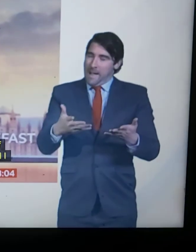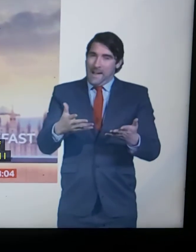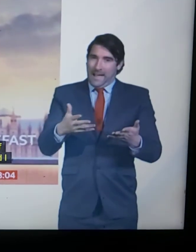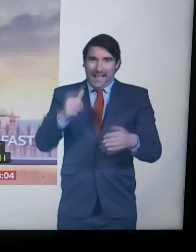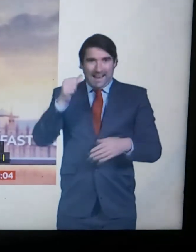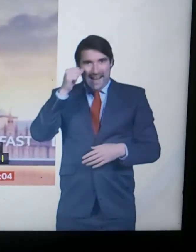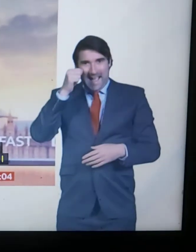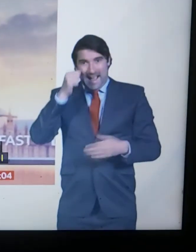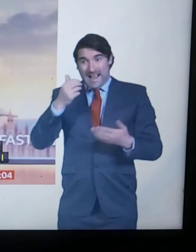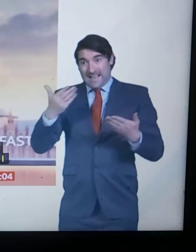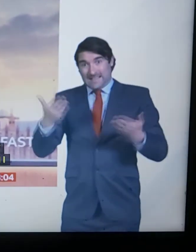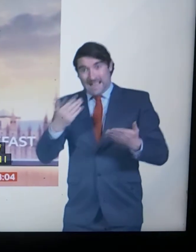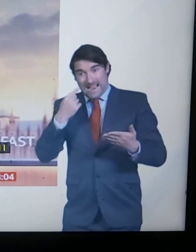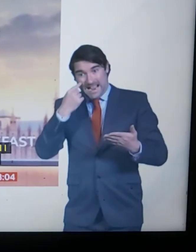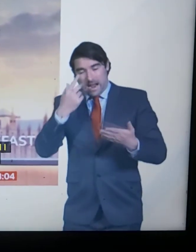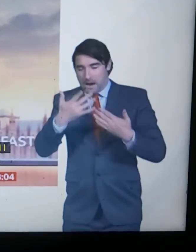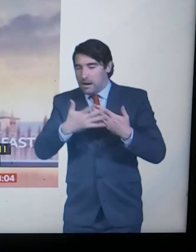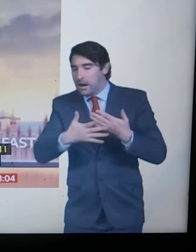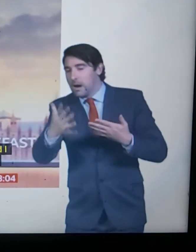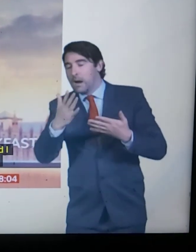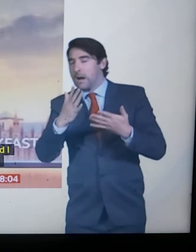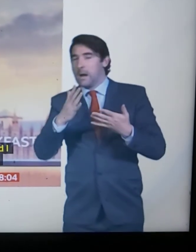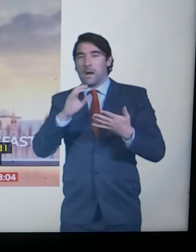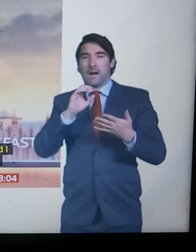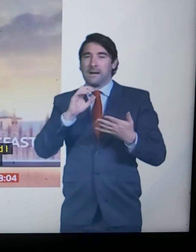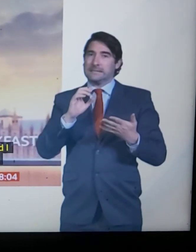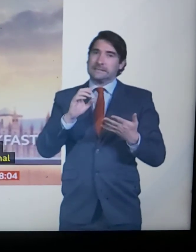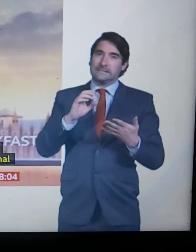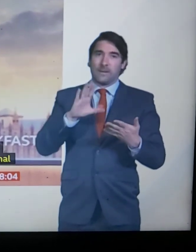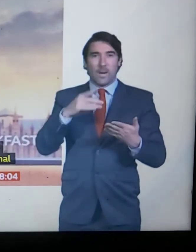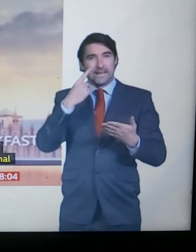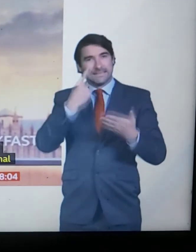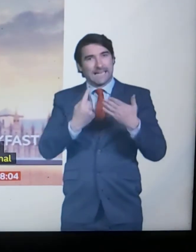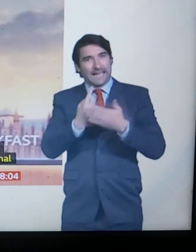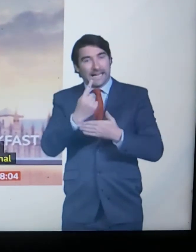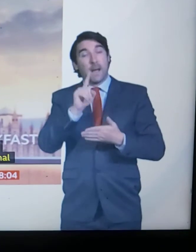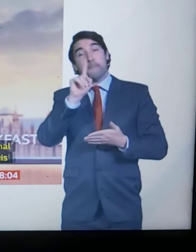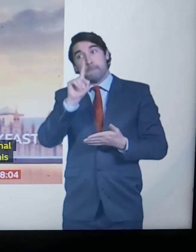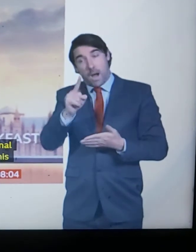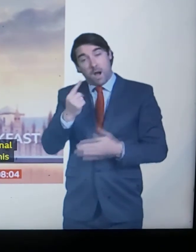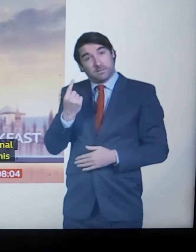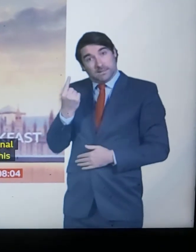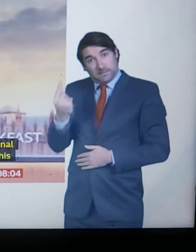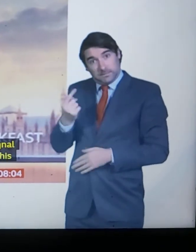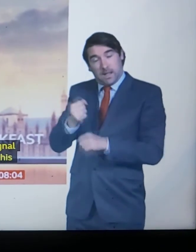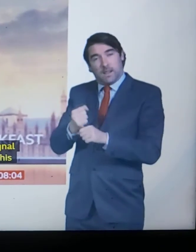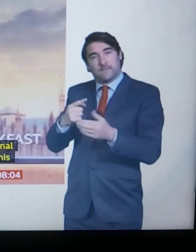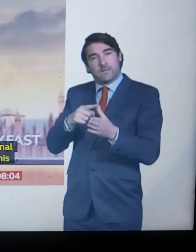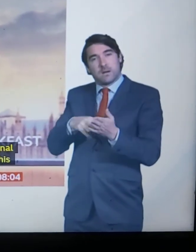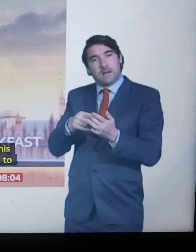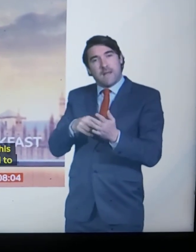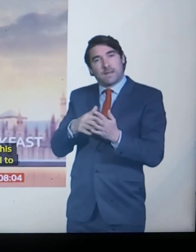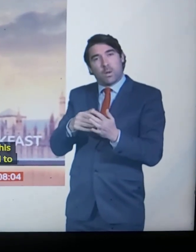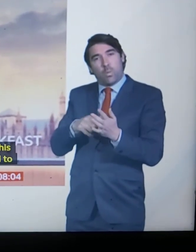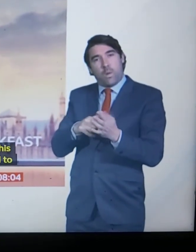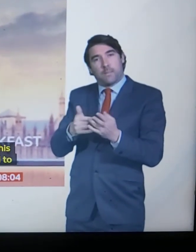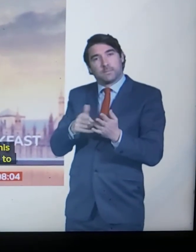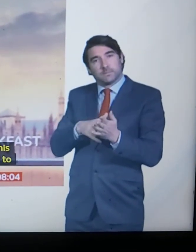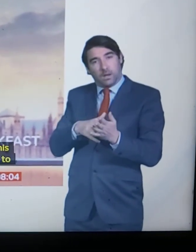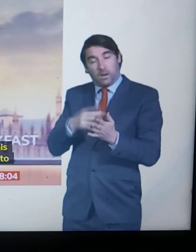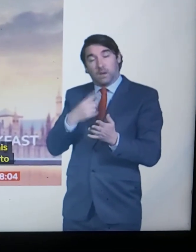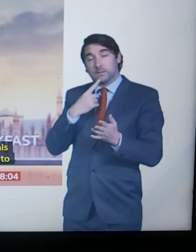Education Secretary this morning that he is not prepared to do away with that standardisation system, which he says will mean that 90% of